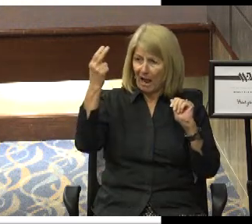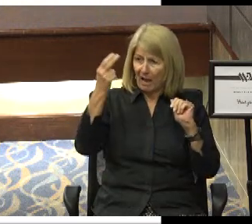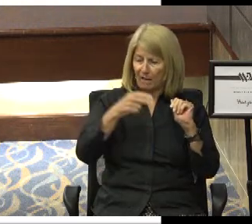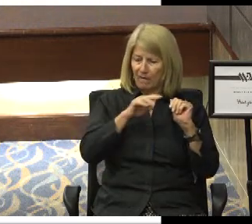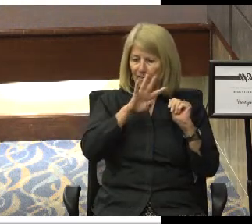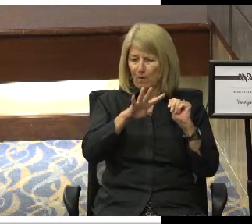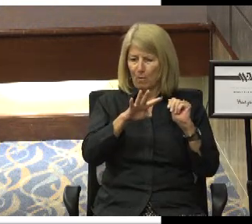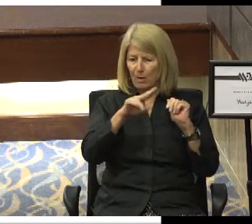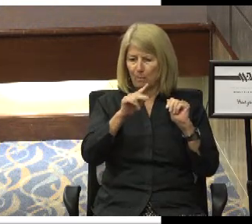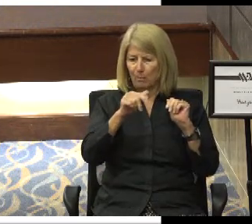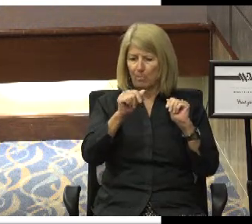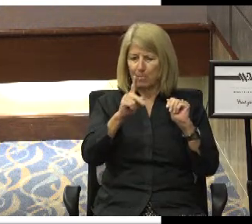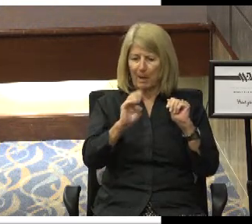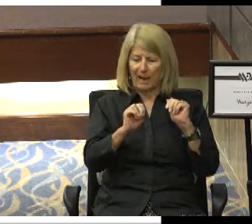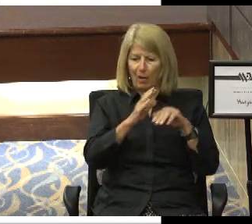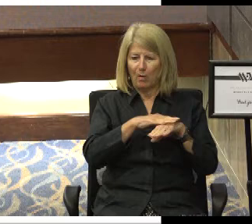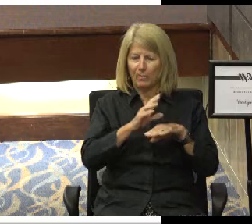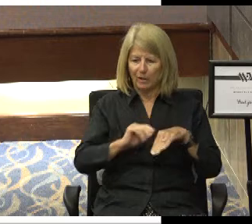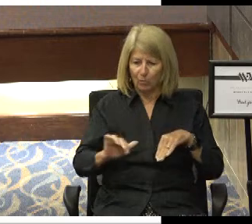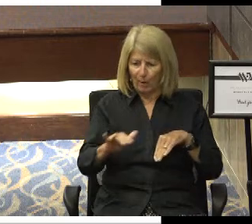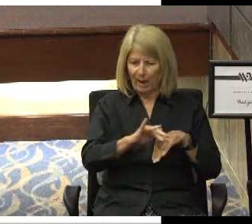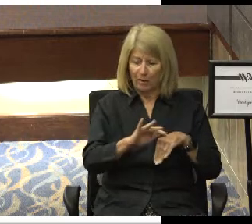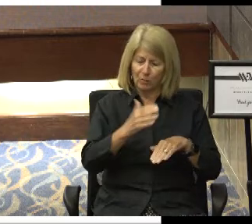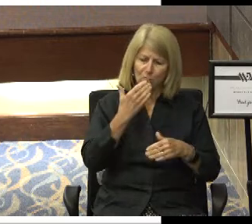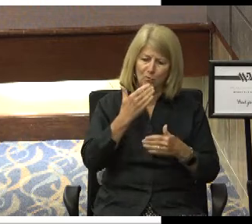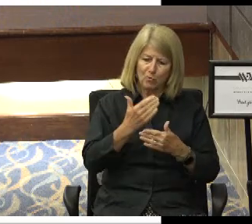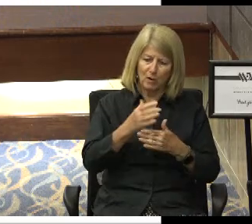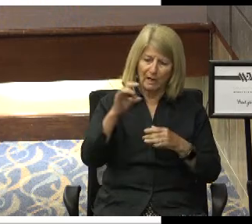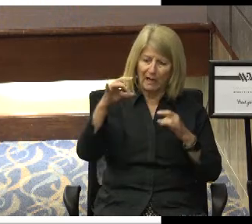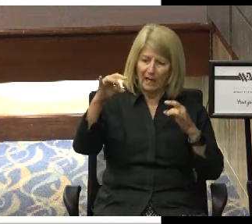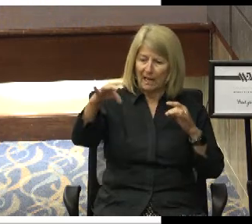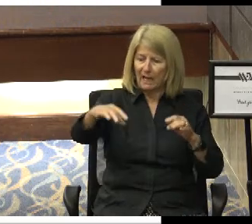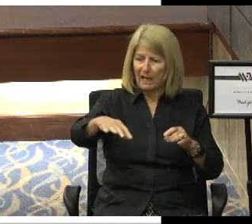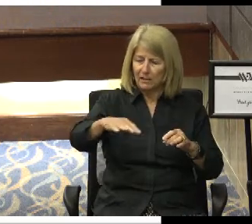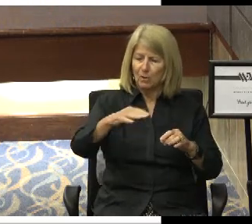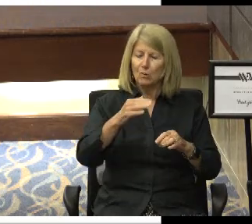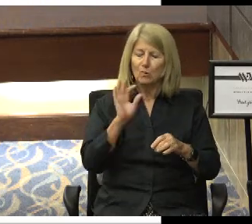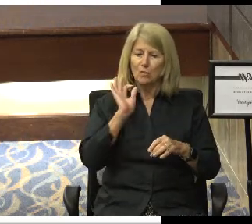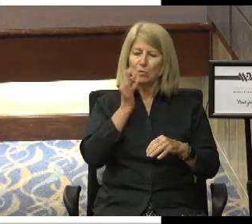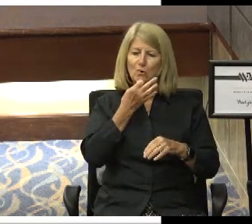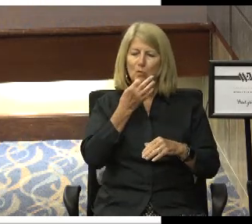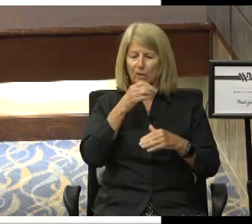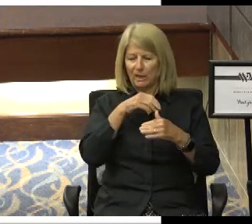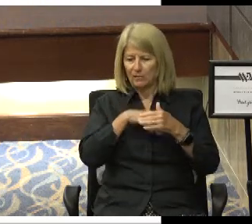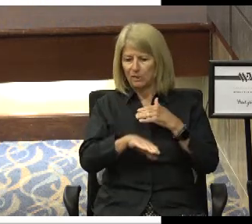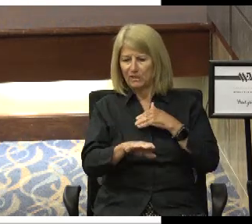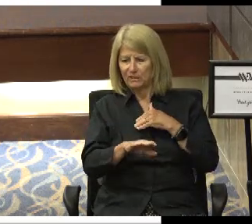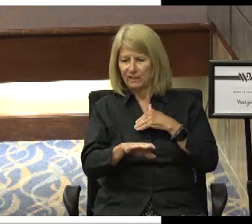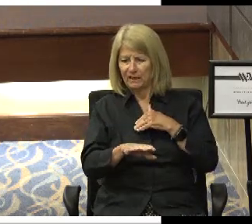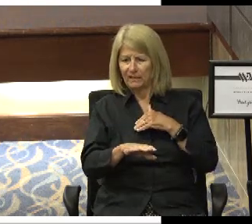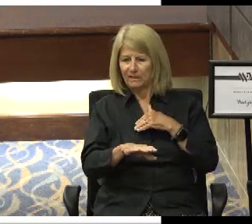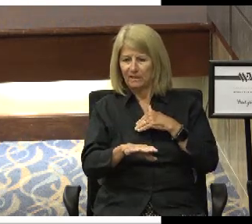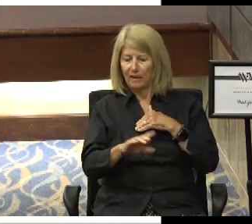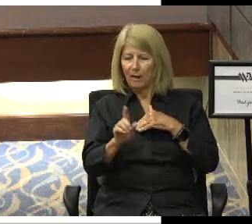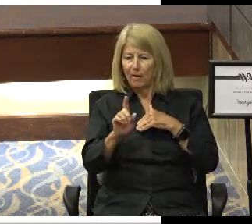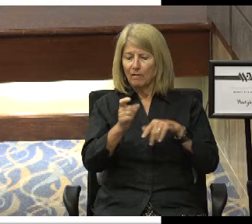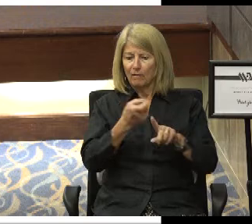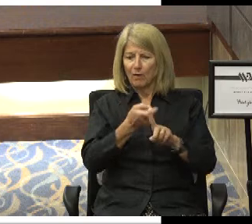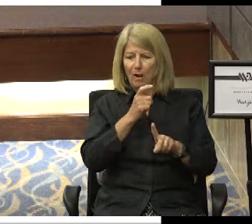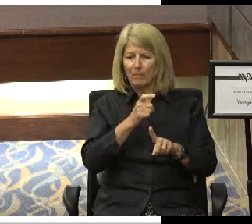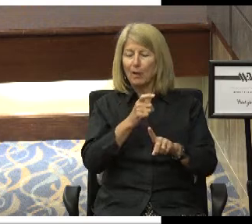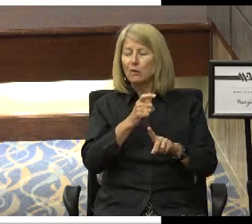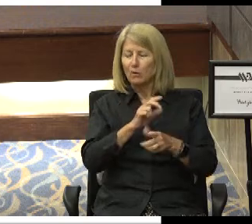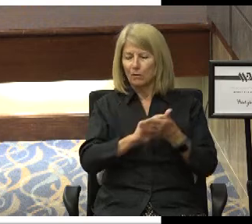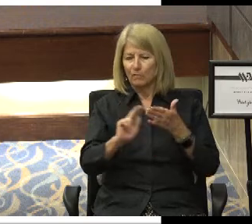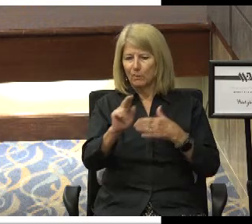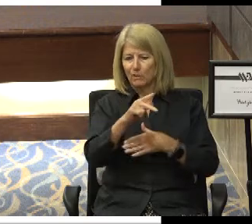level that will be well lit. There'll be cool entrances as you come in. There'll be wayfinding that takes you off University Parks or River